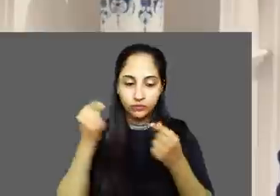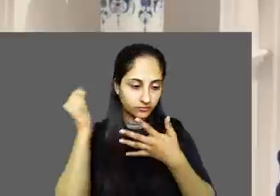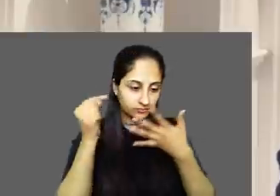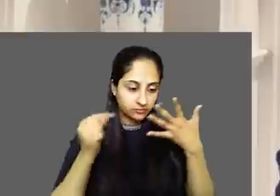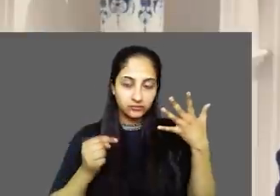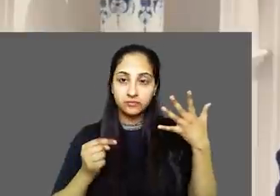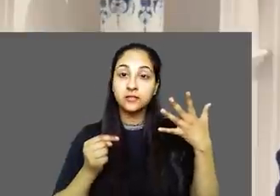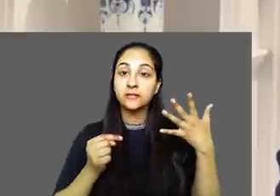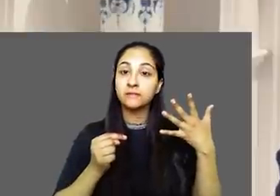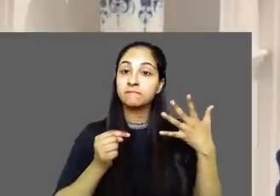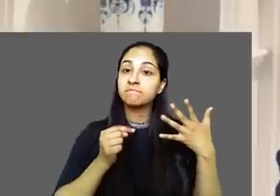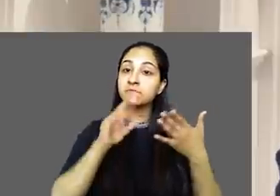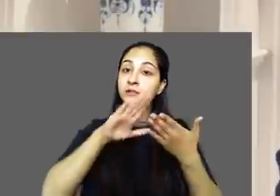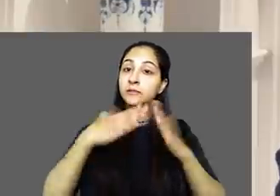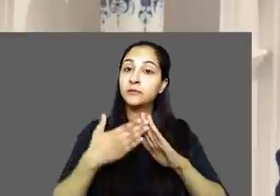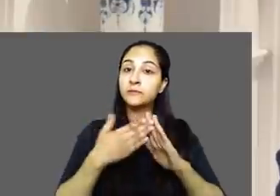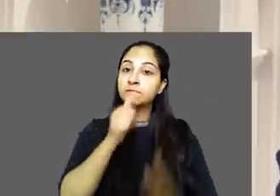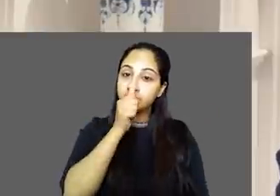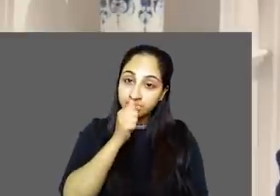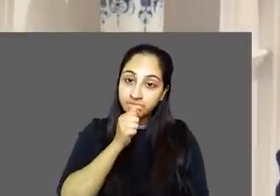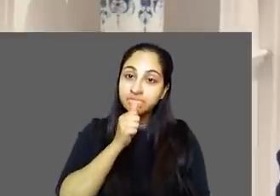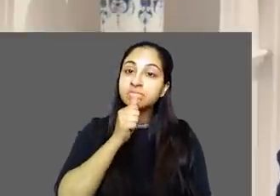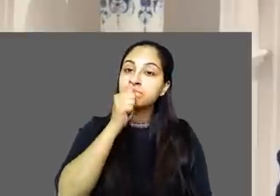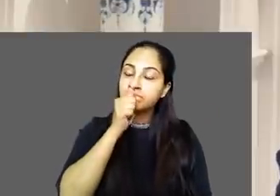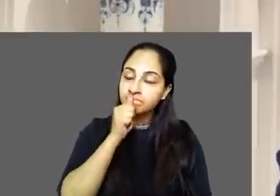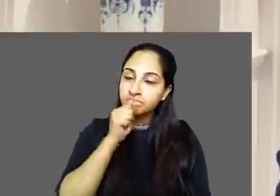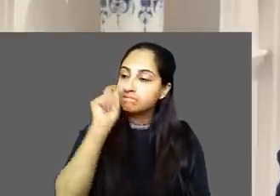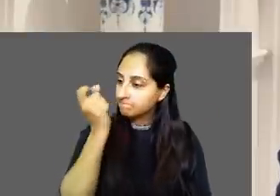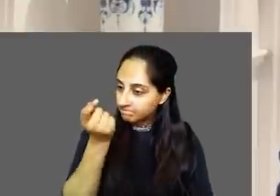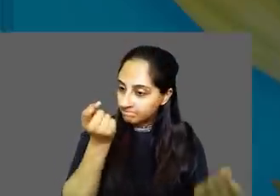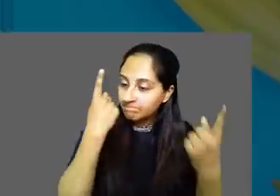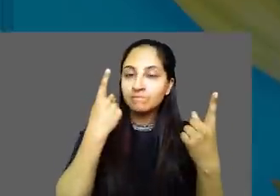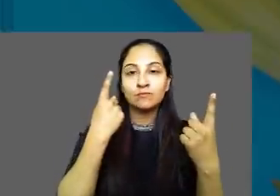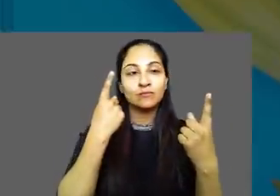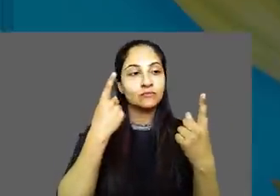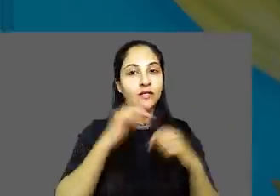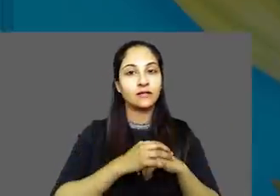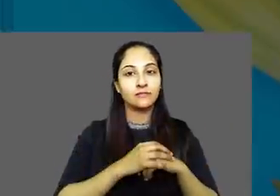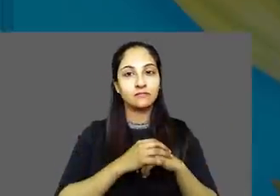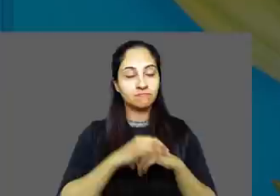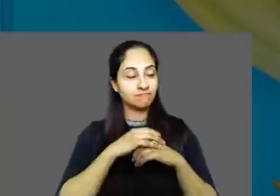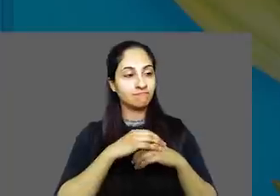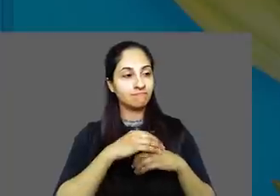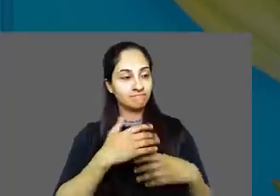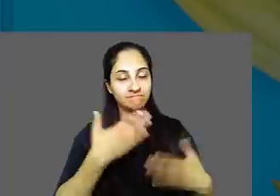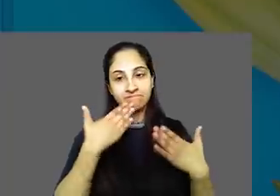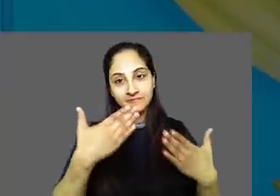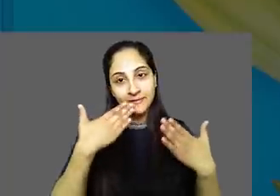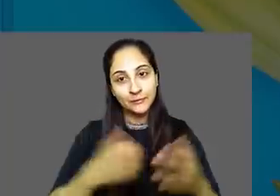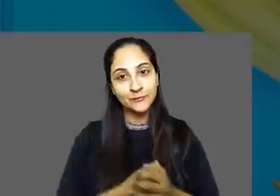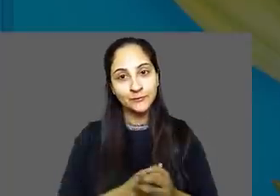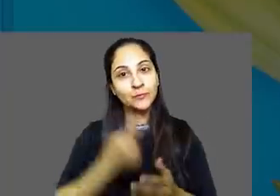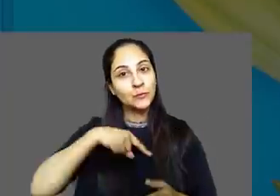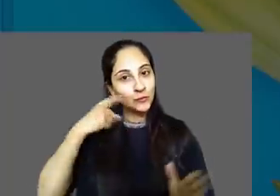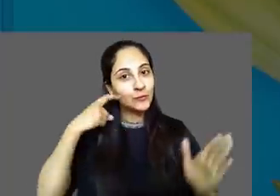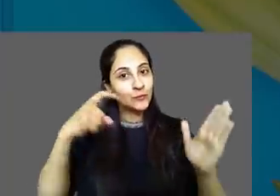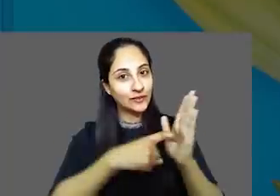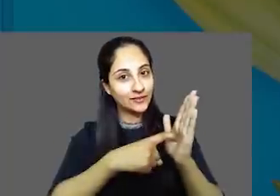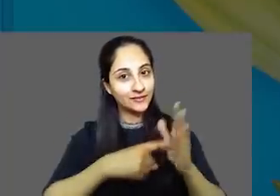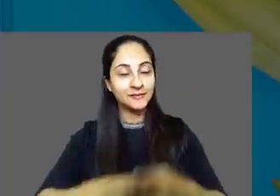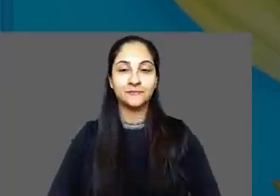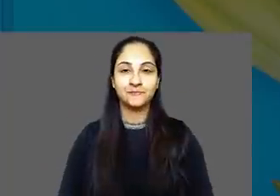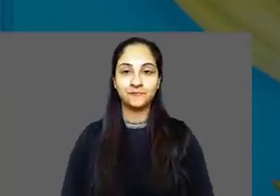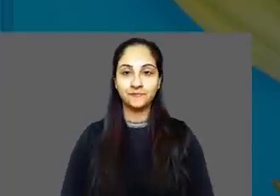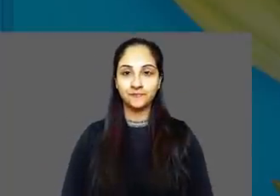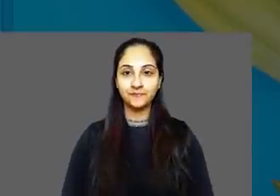a lot of understanding, a lot of patience, and we recognize that. You know, what lessons do you think this has kind of taught us